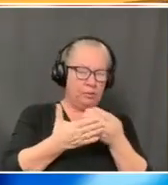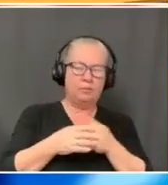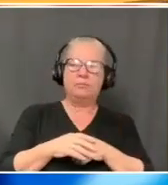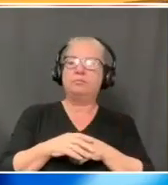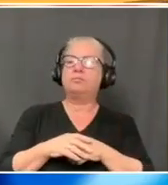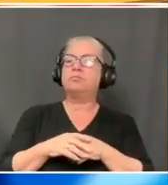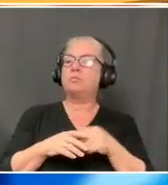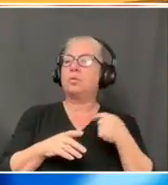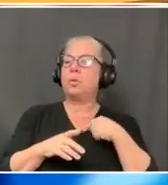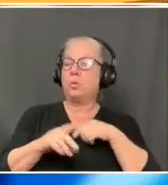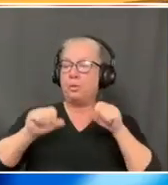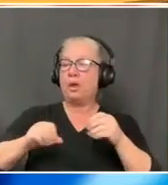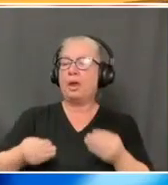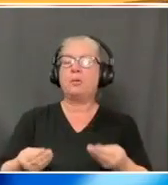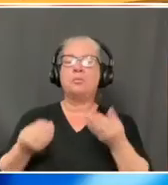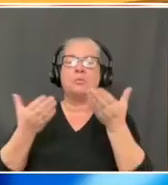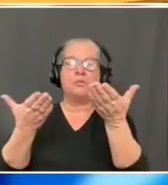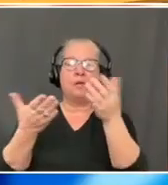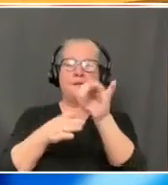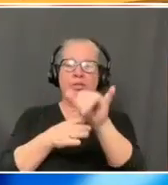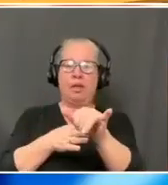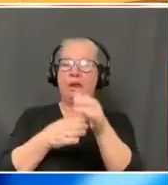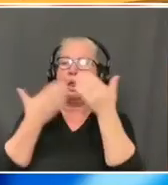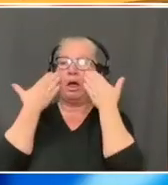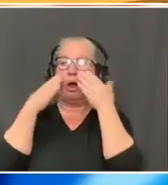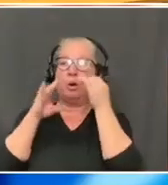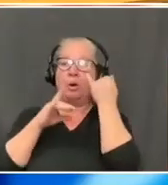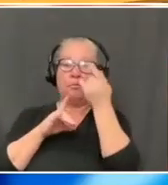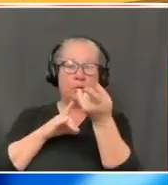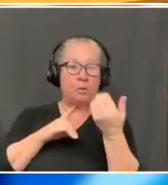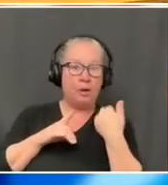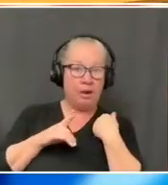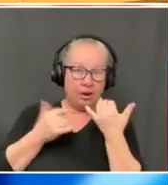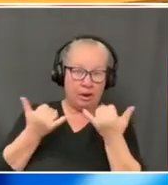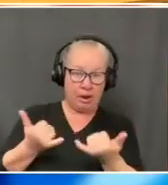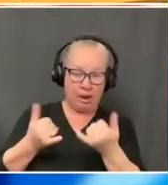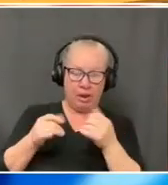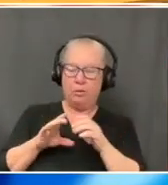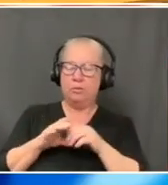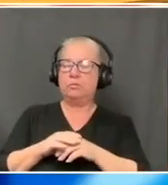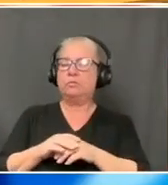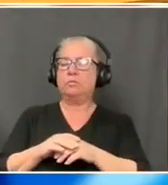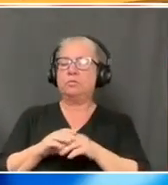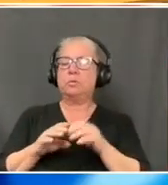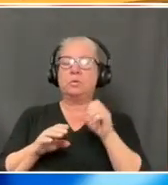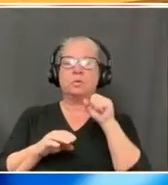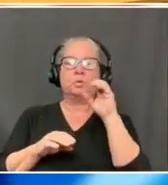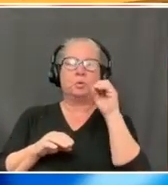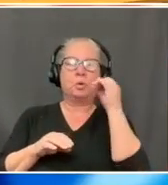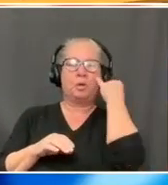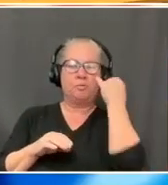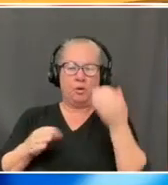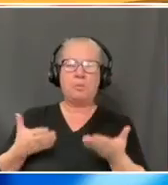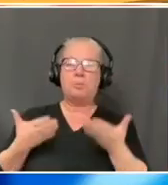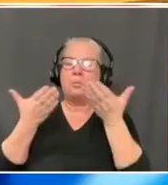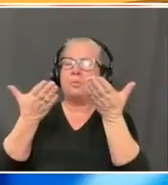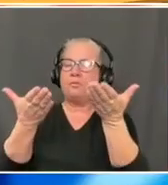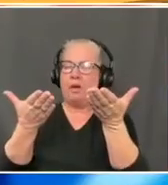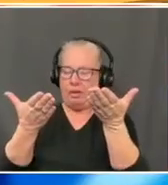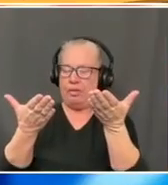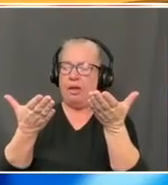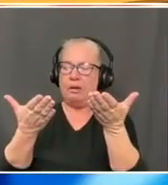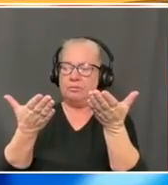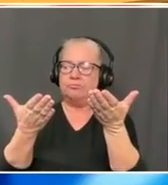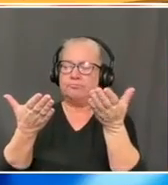Yeah, I know you probably, I don't know if you have it right now. I but don't, I'm sorry. Okay, so if you could provide that at one point, that would be. Of